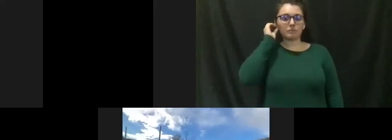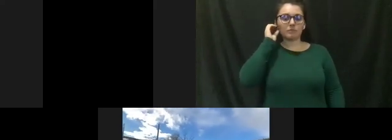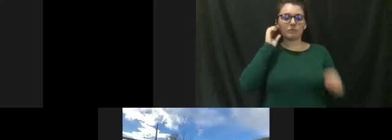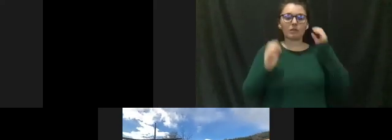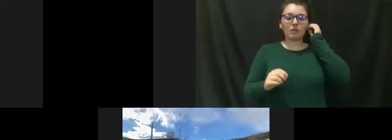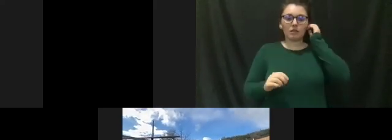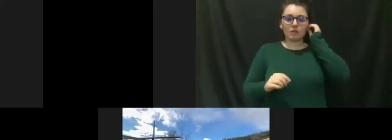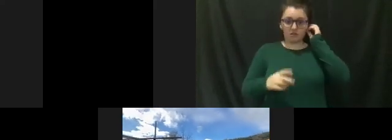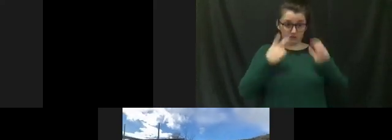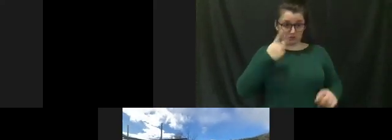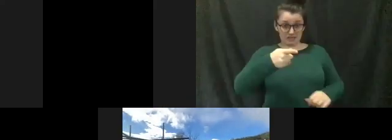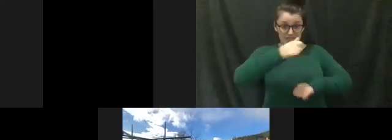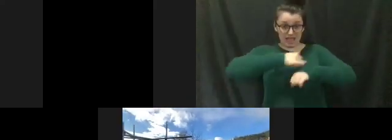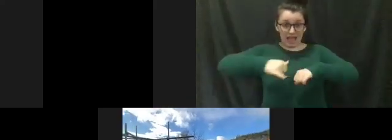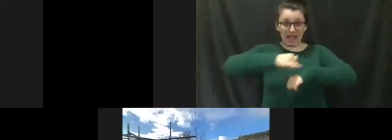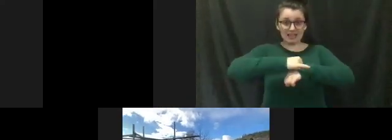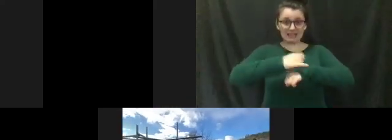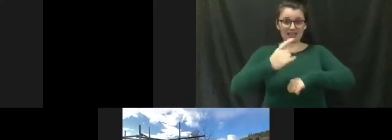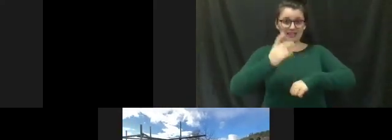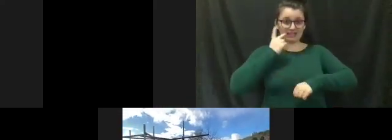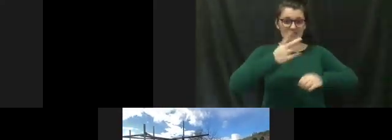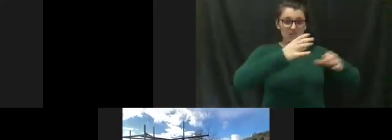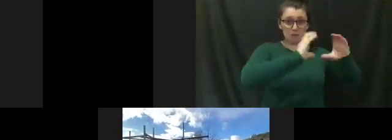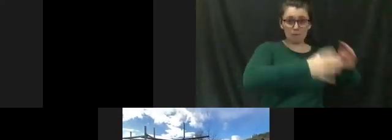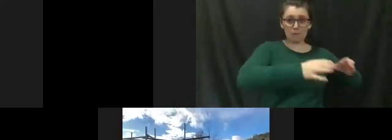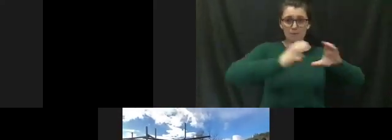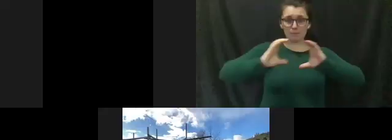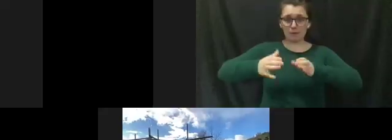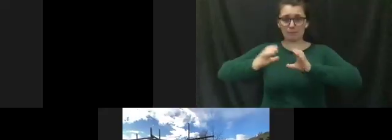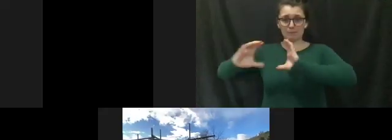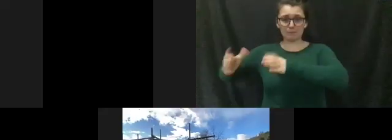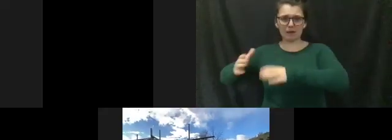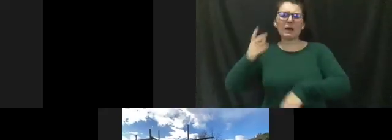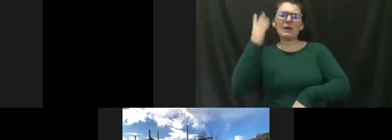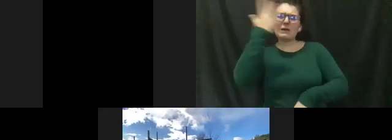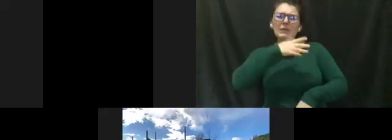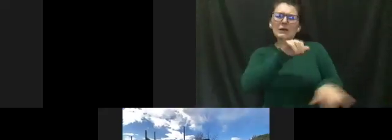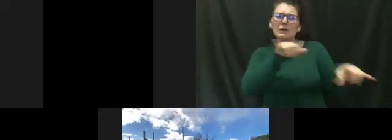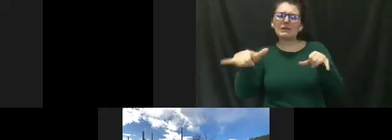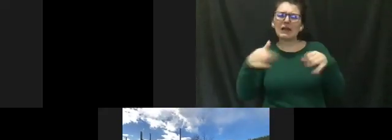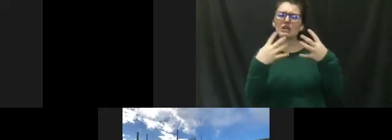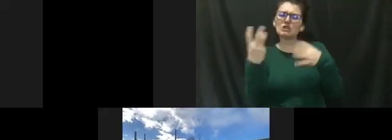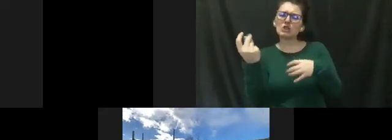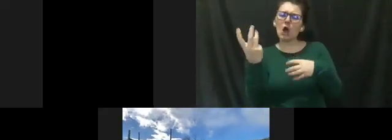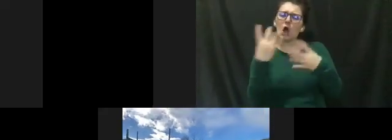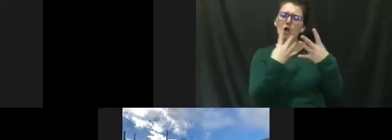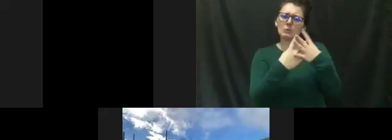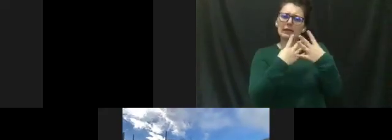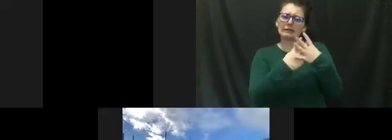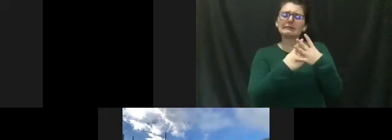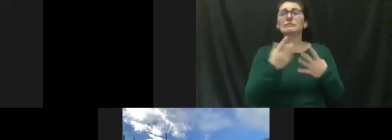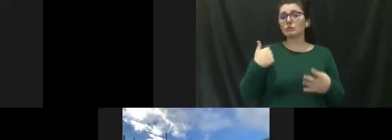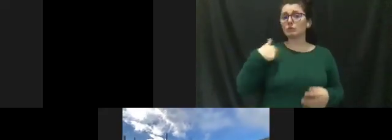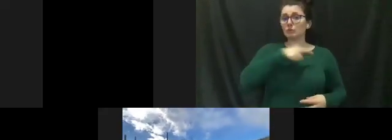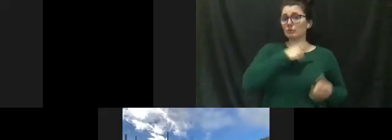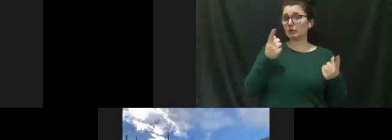island, you're going to see there are a couple of crates. They almost look like dog crates. So one of the things that we do with a lot of our animals is